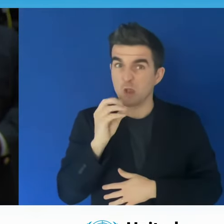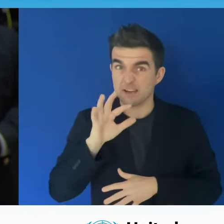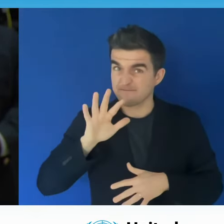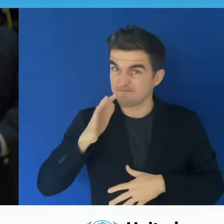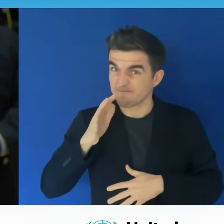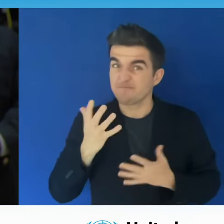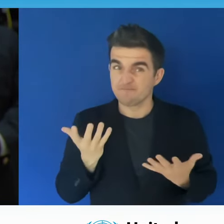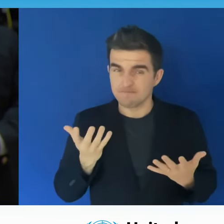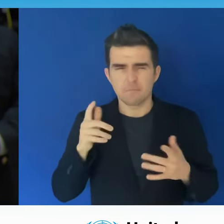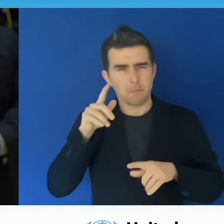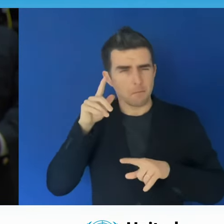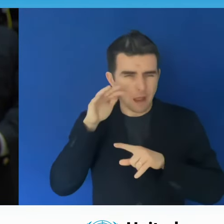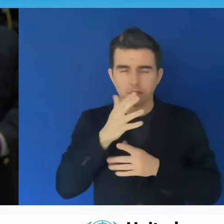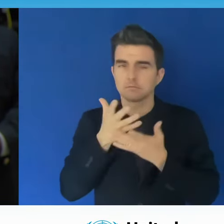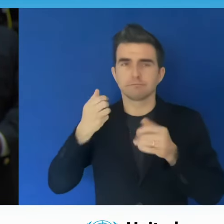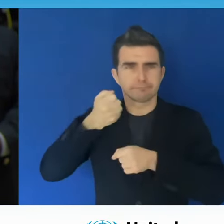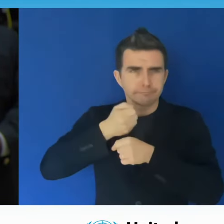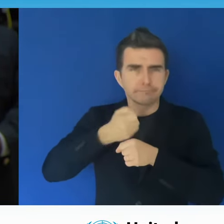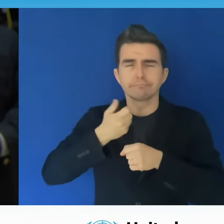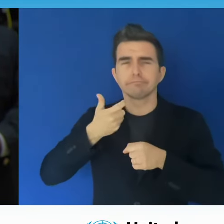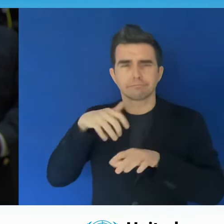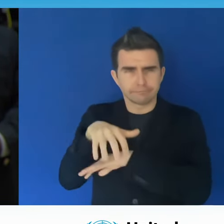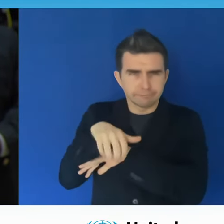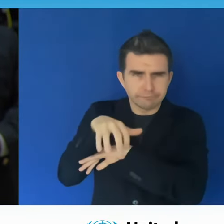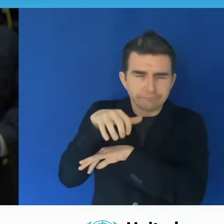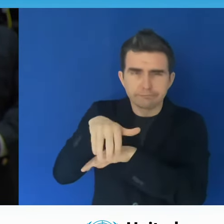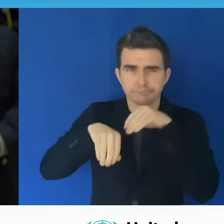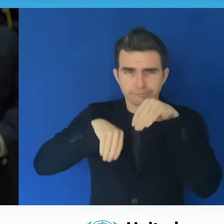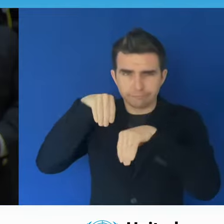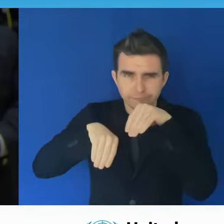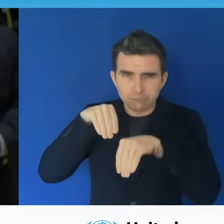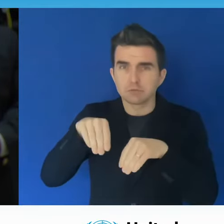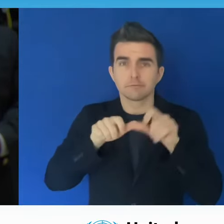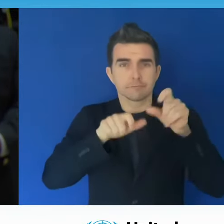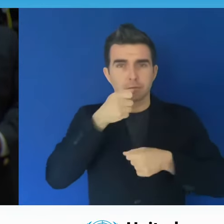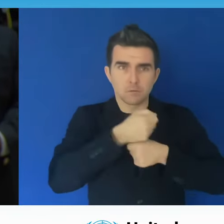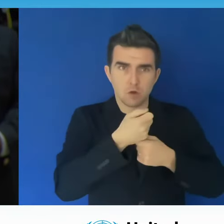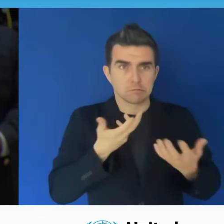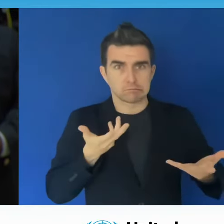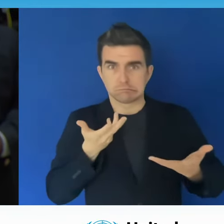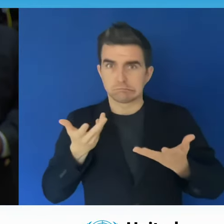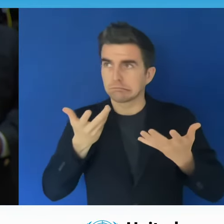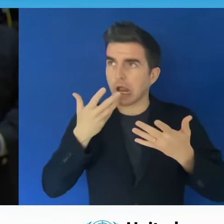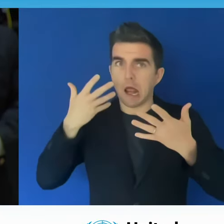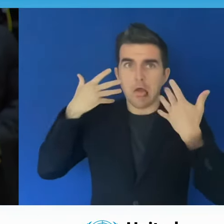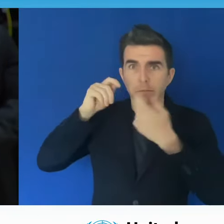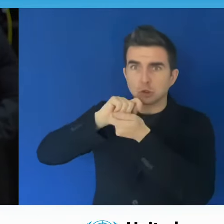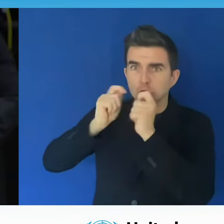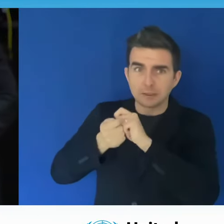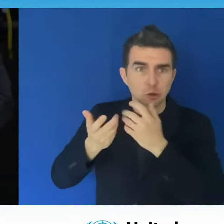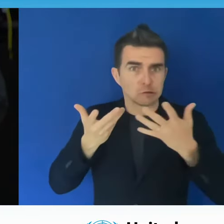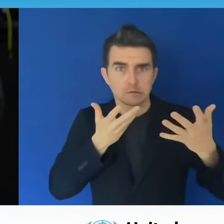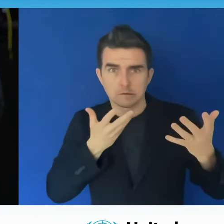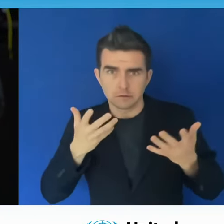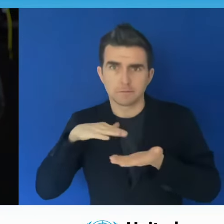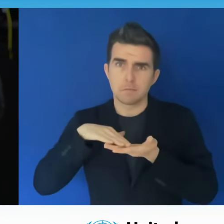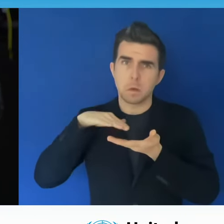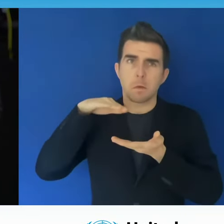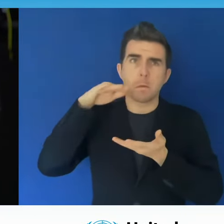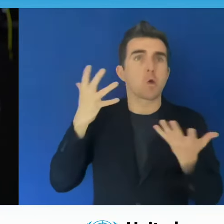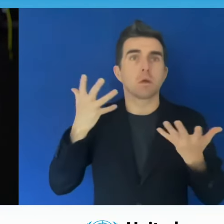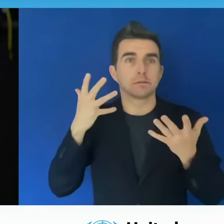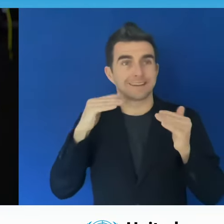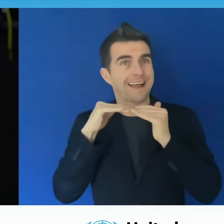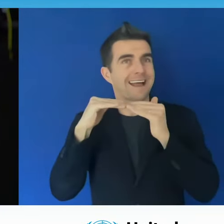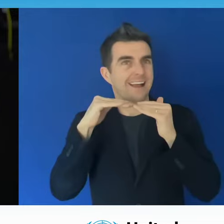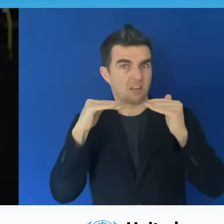Although we're just 6 years to 2030, but unfortunately, there's not much progress made across the SDGs.